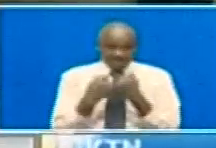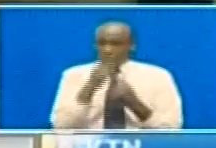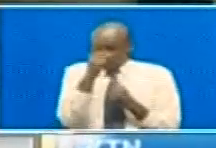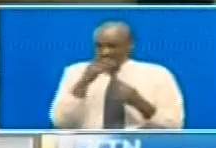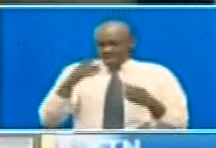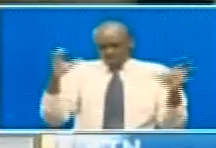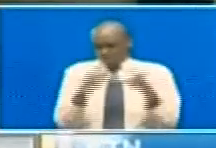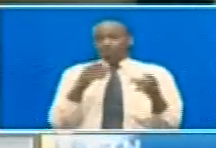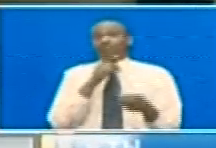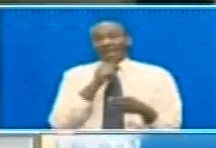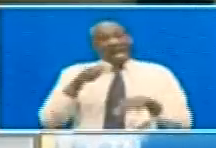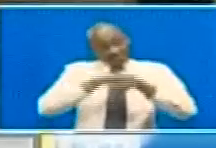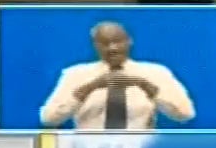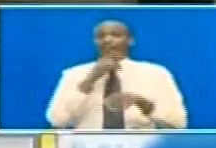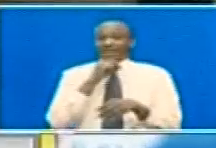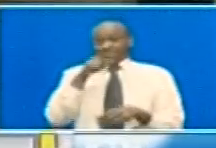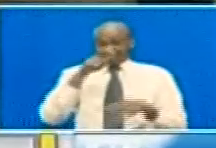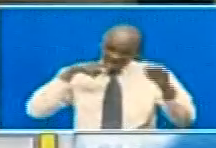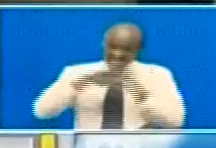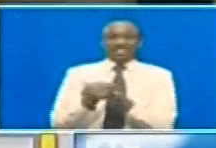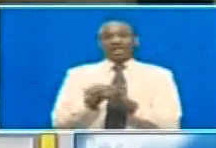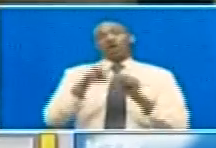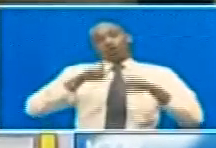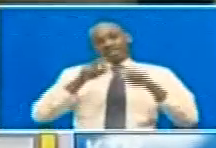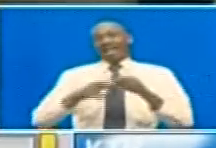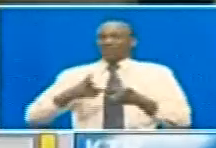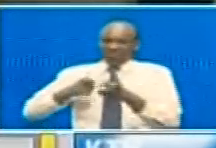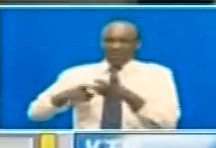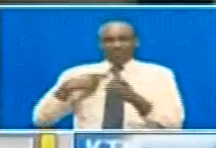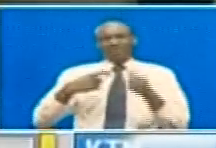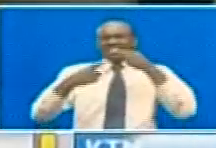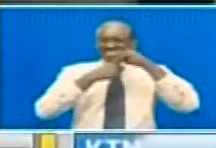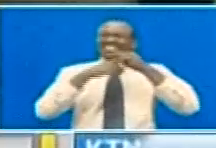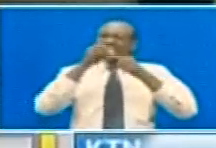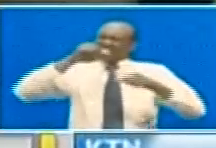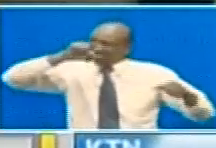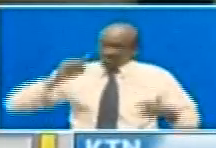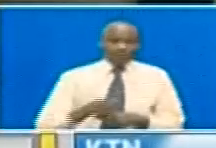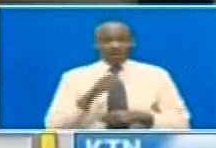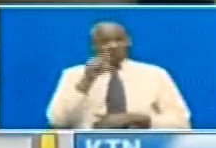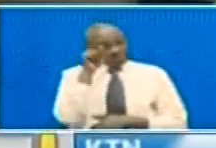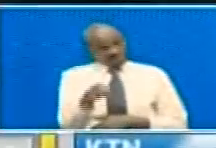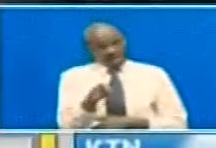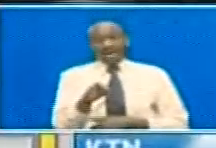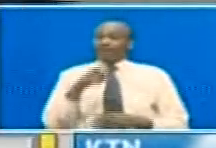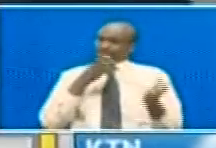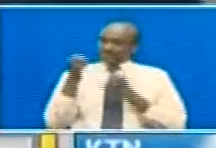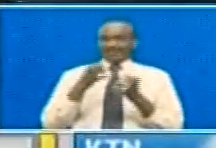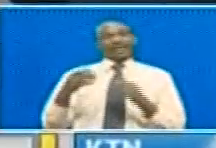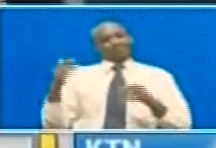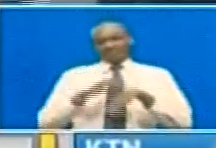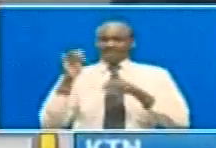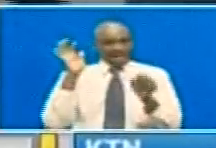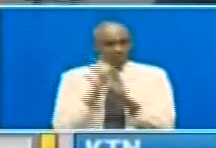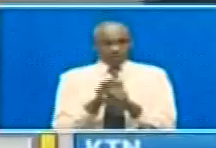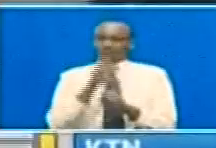gunman, African men, stormed the hotel and stole around 600,000, and this threatened their business. They also